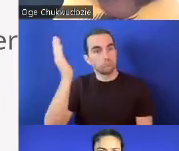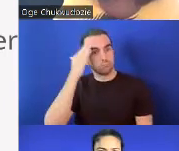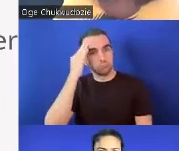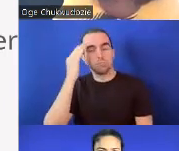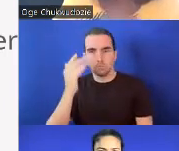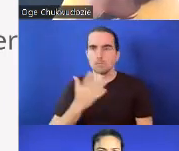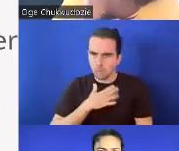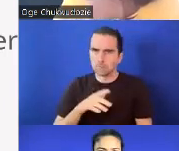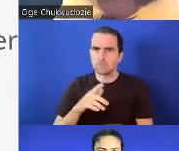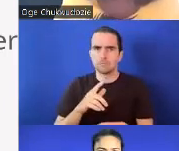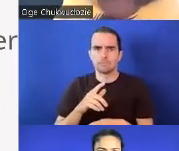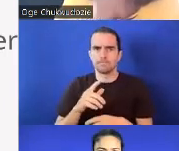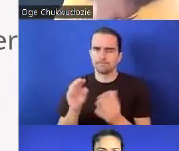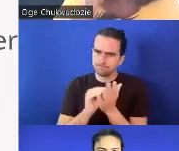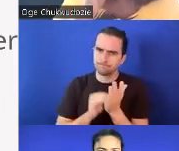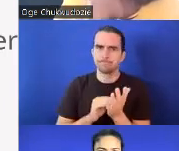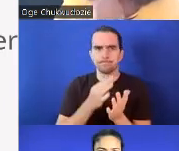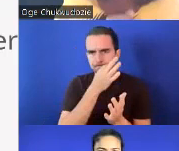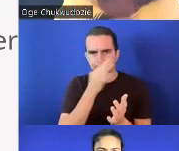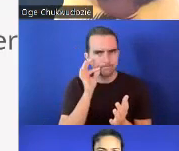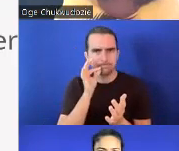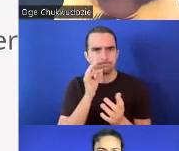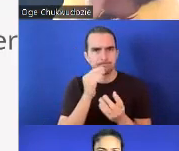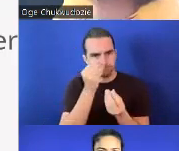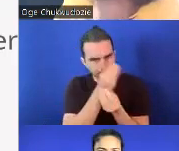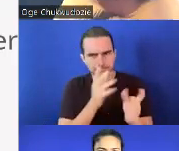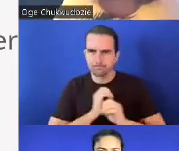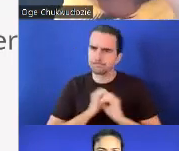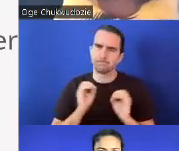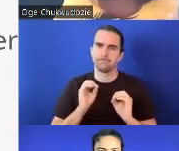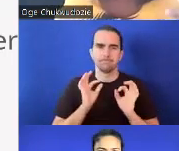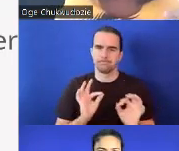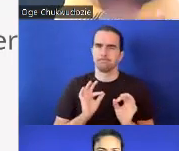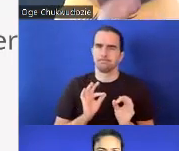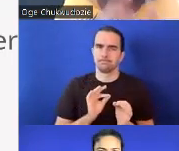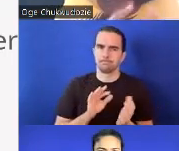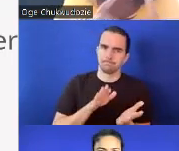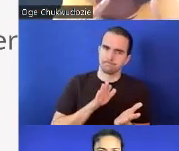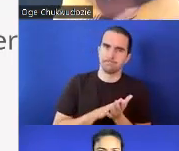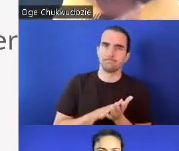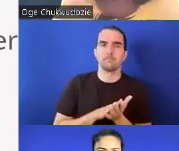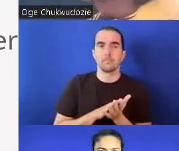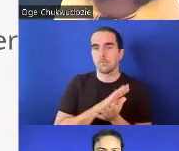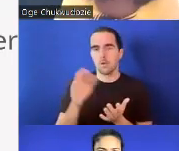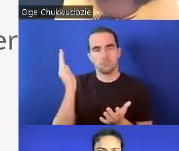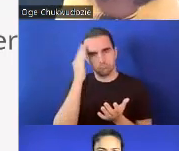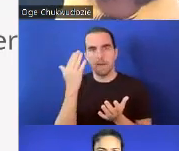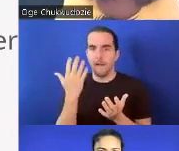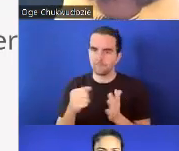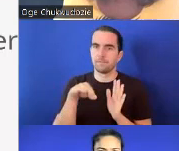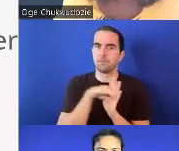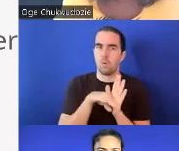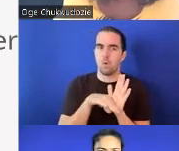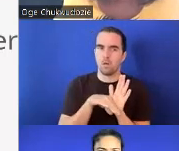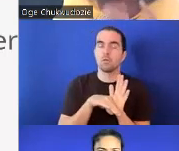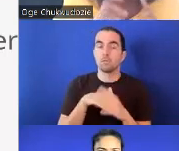their role, so that that volunteer who received that report will know who to report to and not go around be discussing it amongst